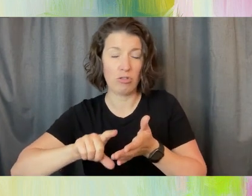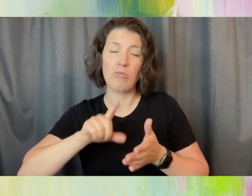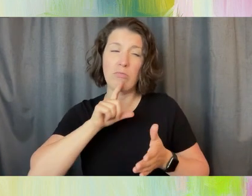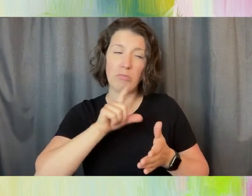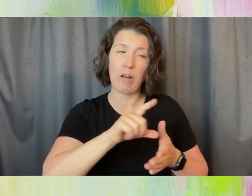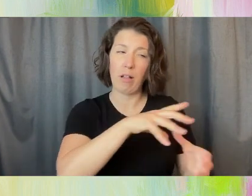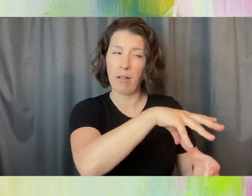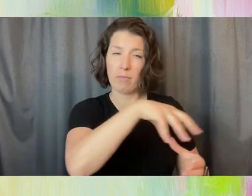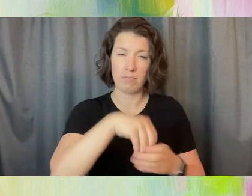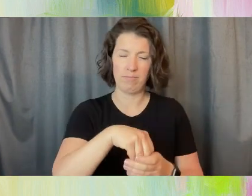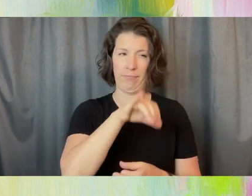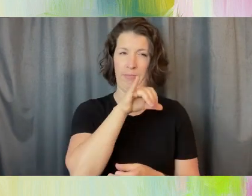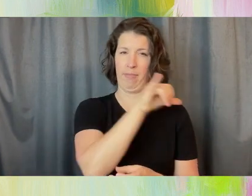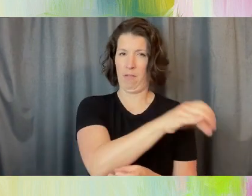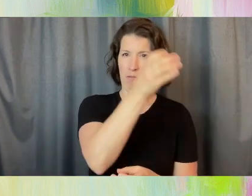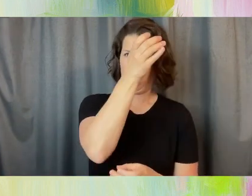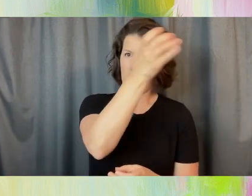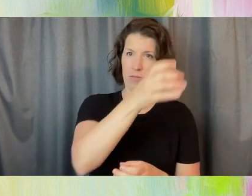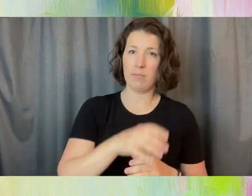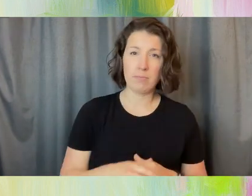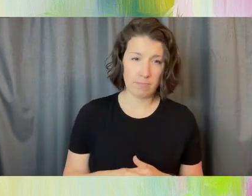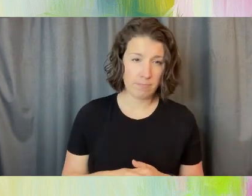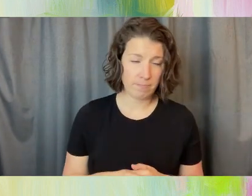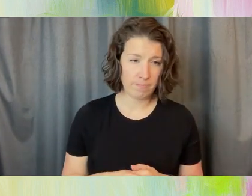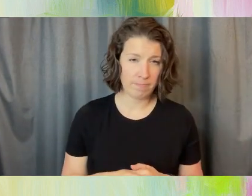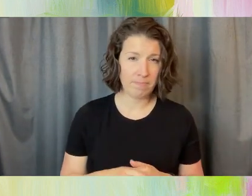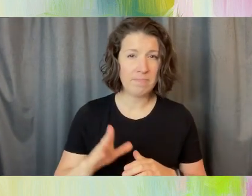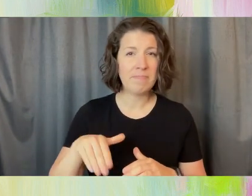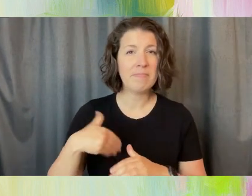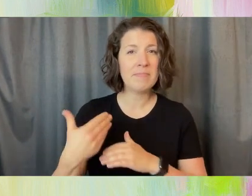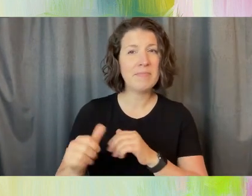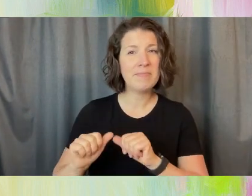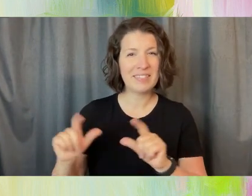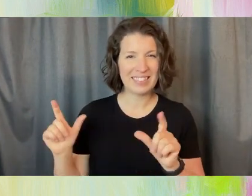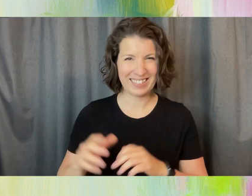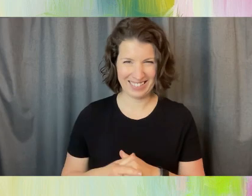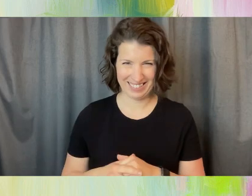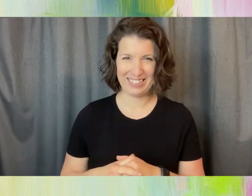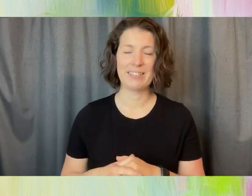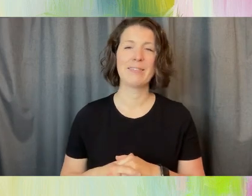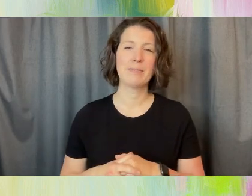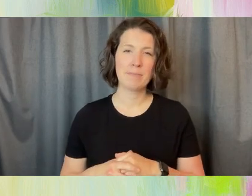slide, please. Next slide, please.